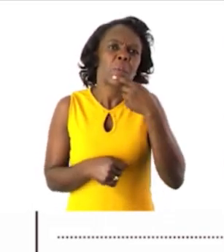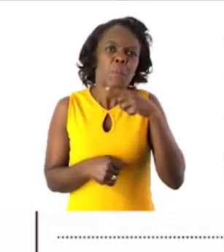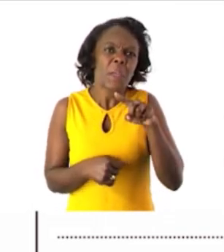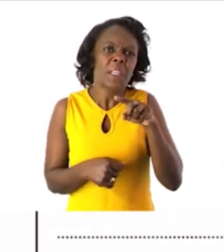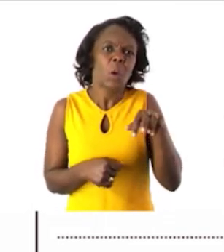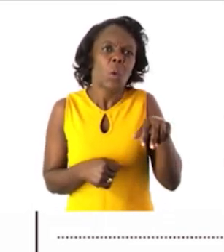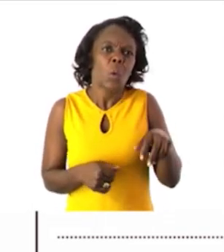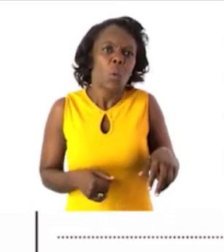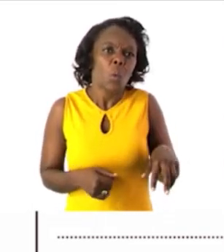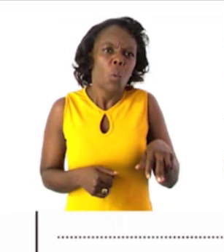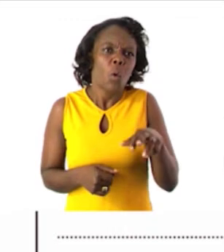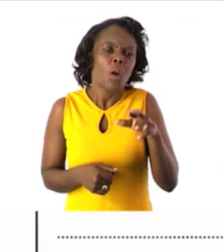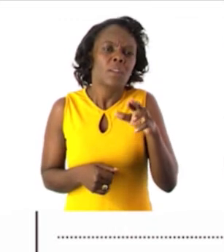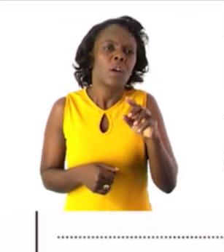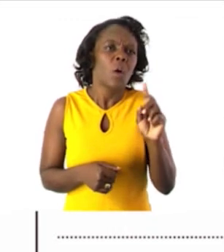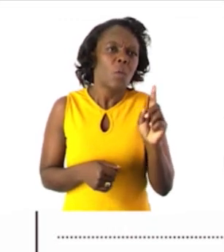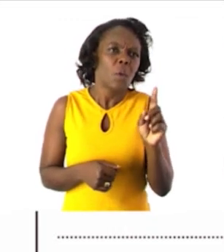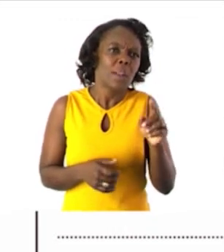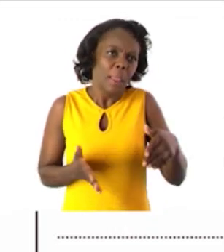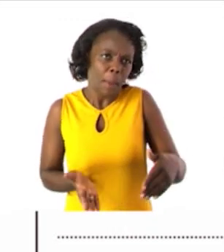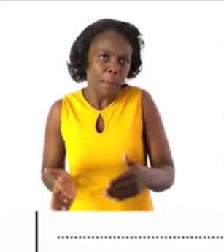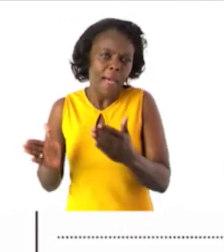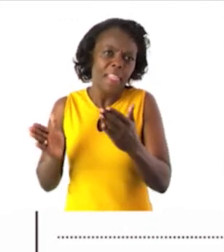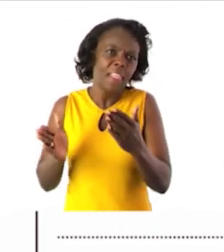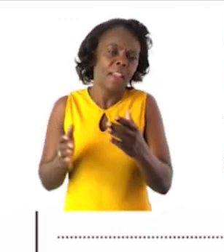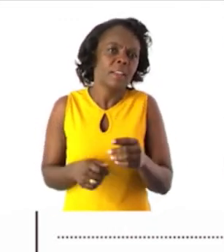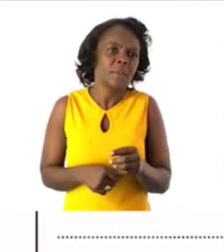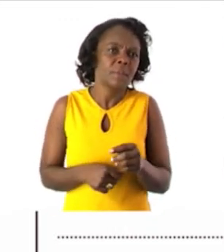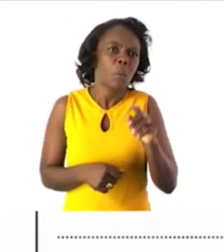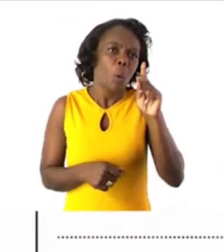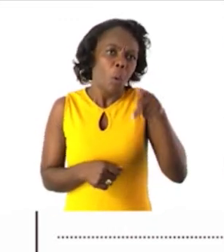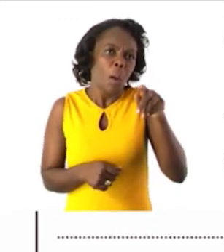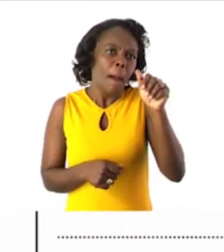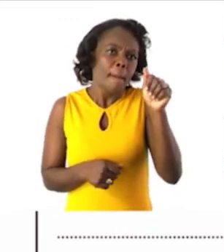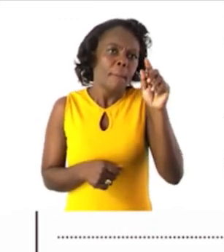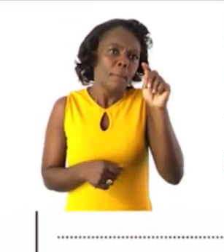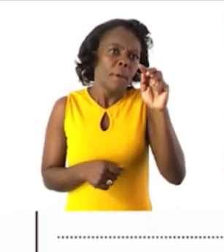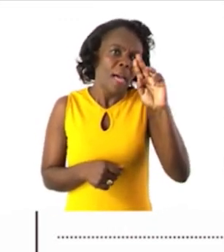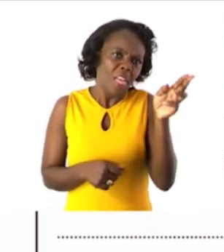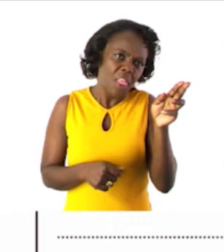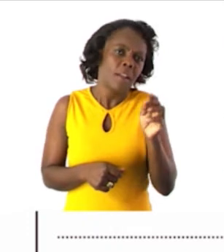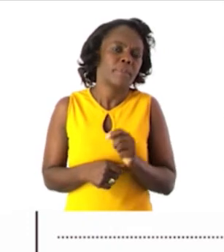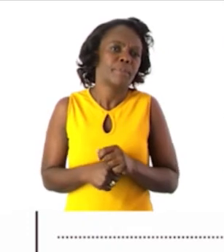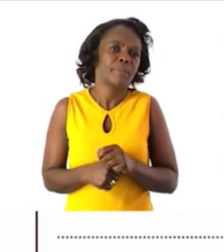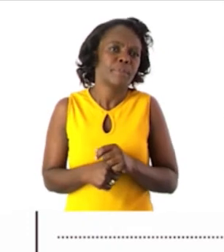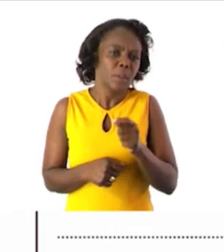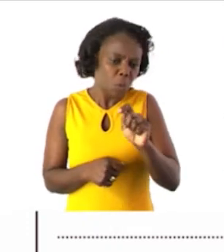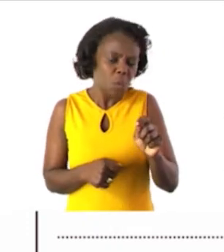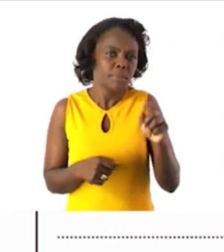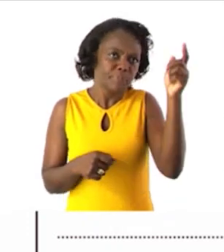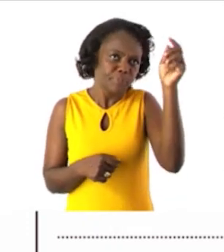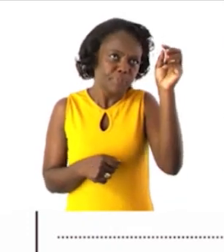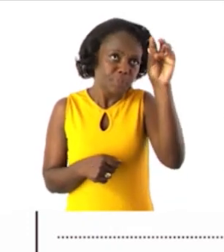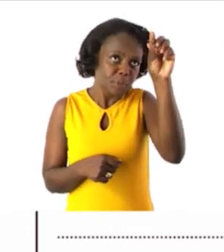the man walked on the, find the correct word in the box there and fill it